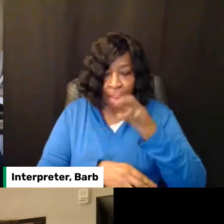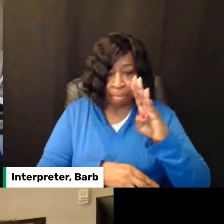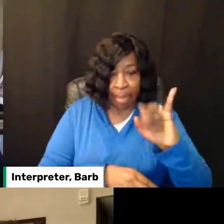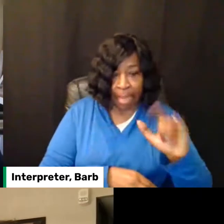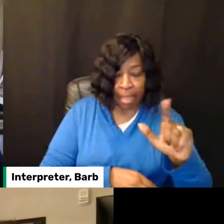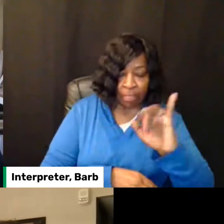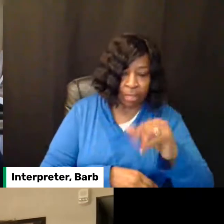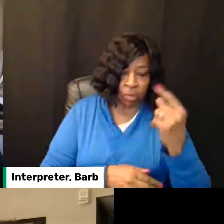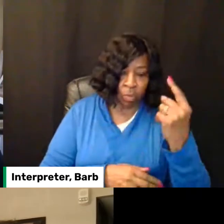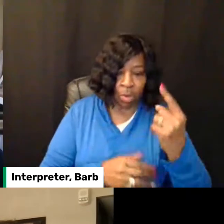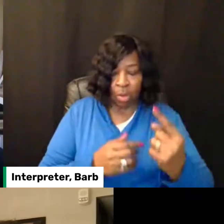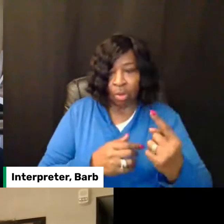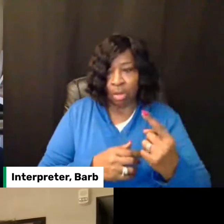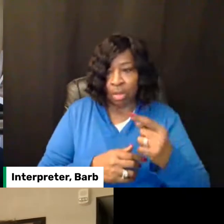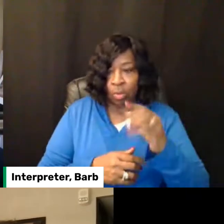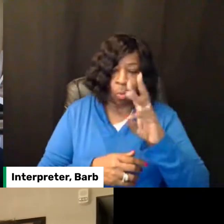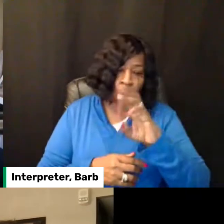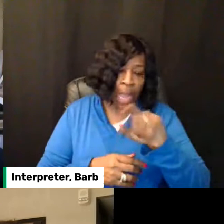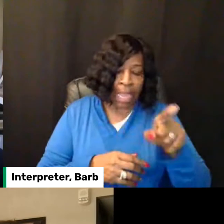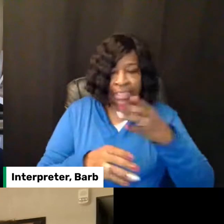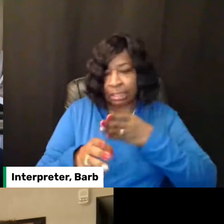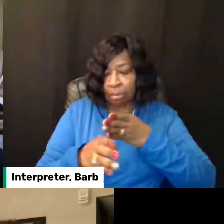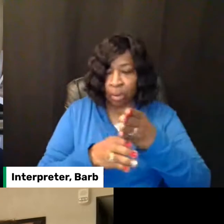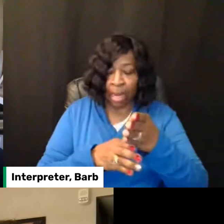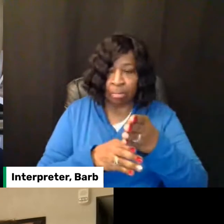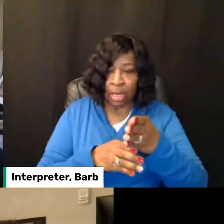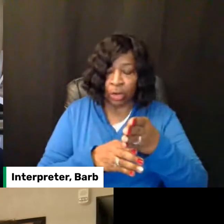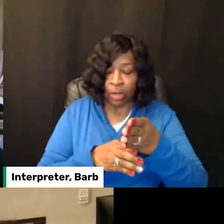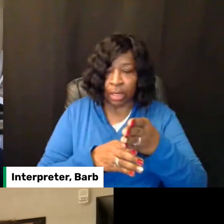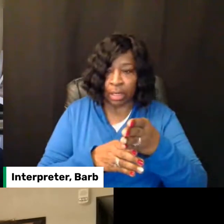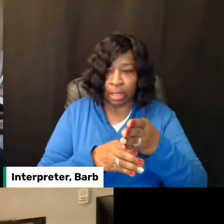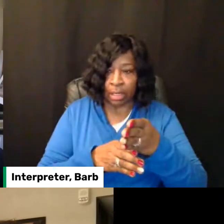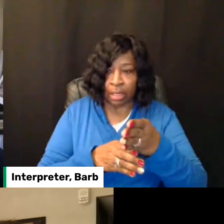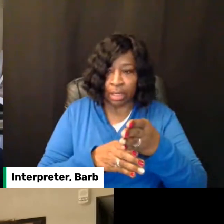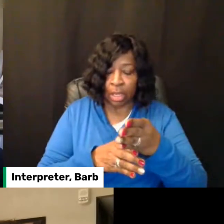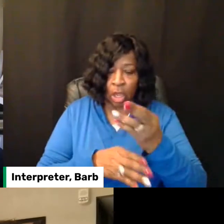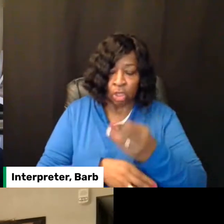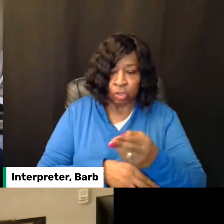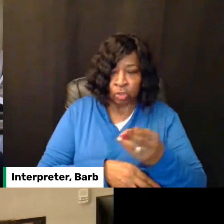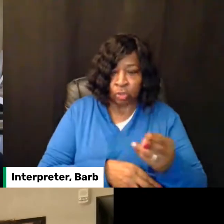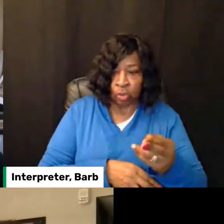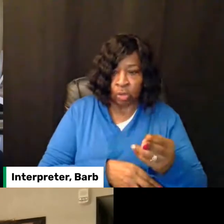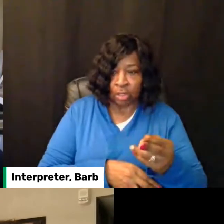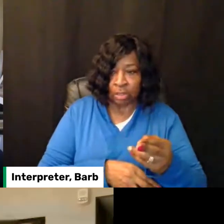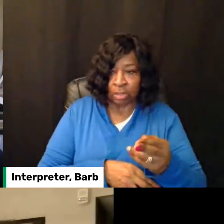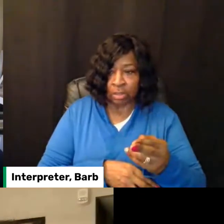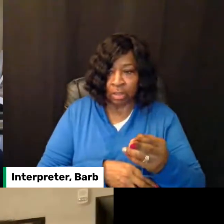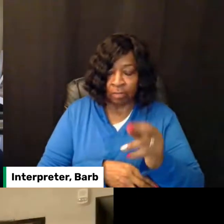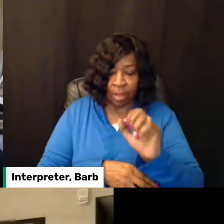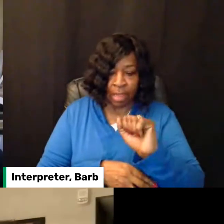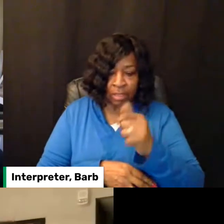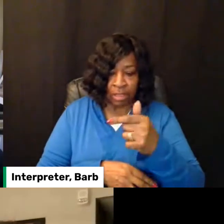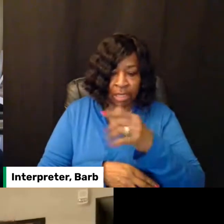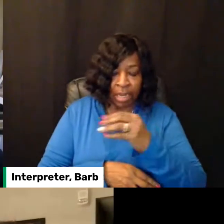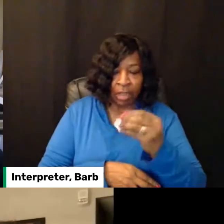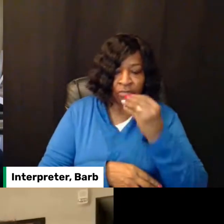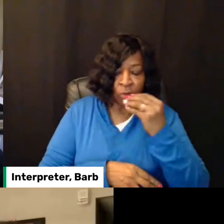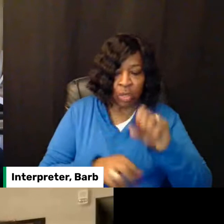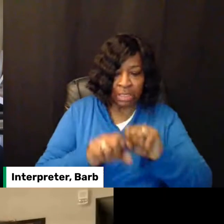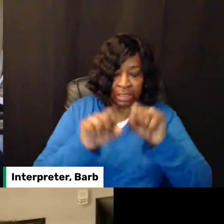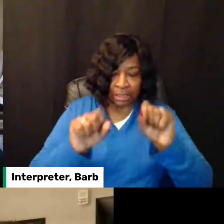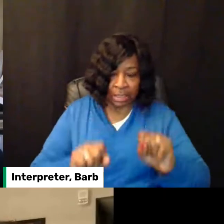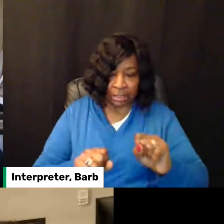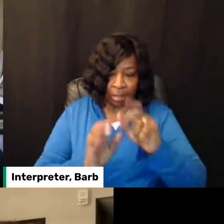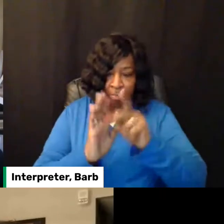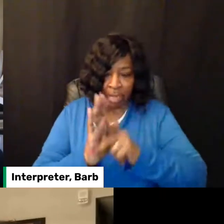main, it's the primary source of ag and food system policy that the U.S. government has at